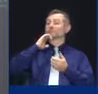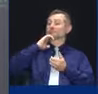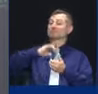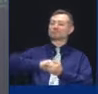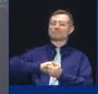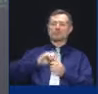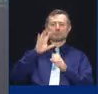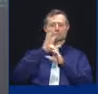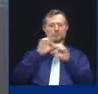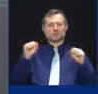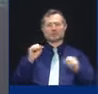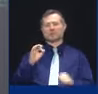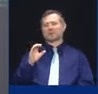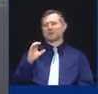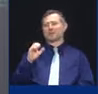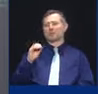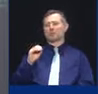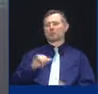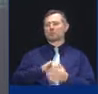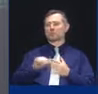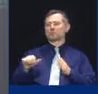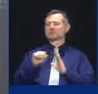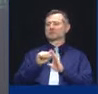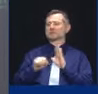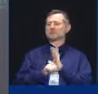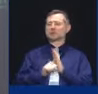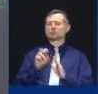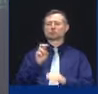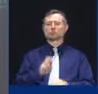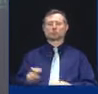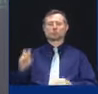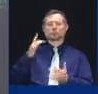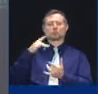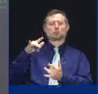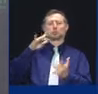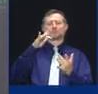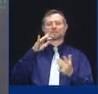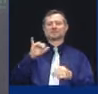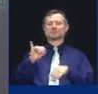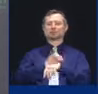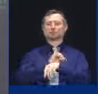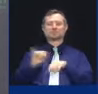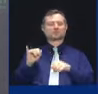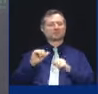CEO of the New York State Tourism Industry Association,